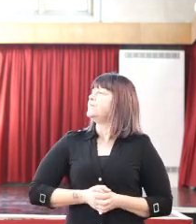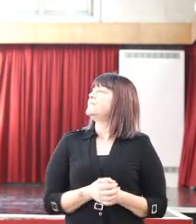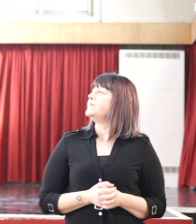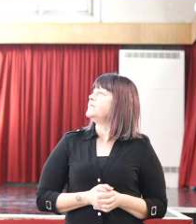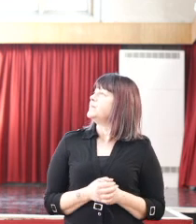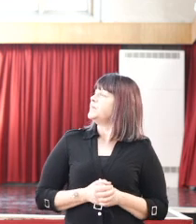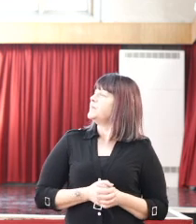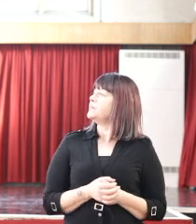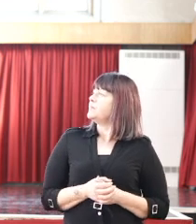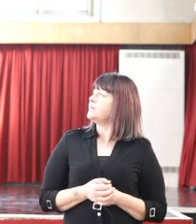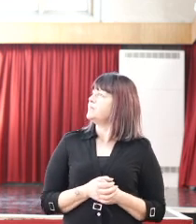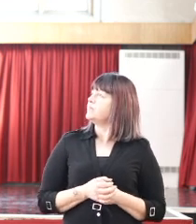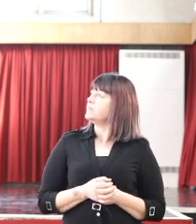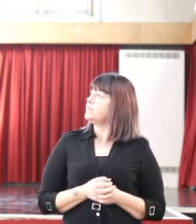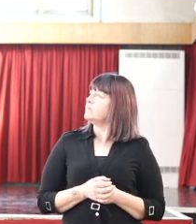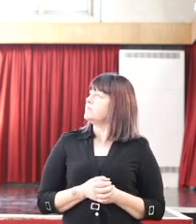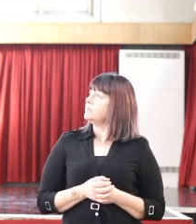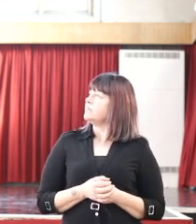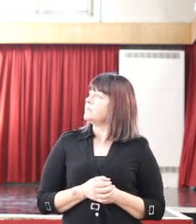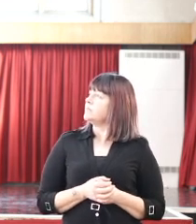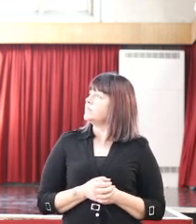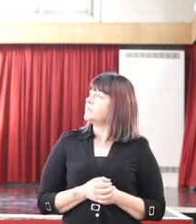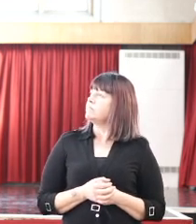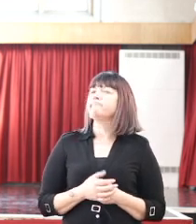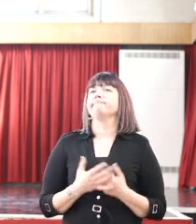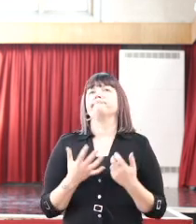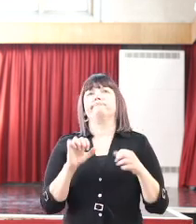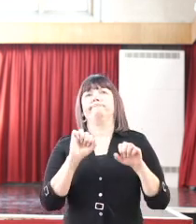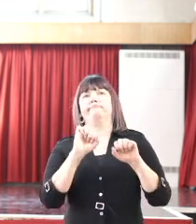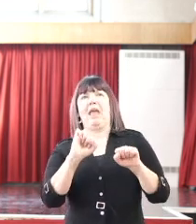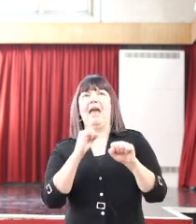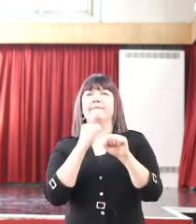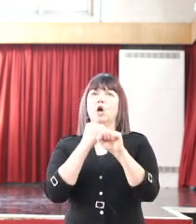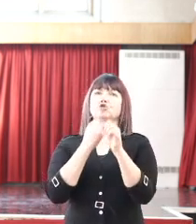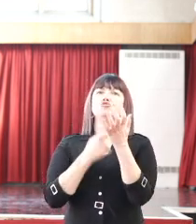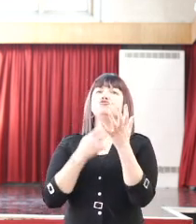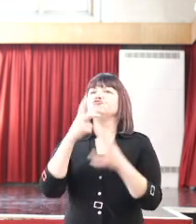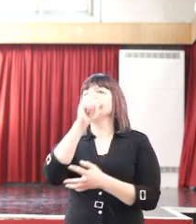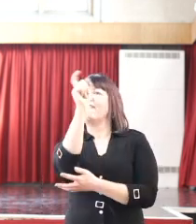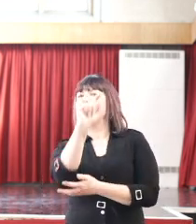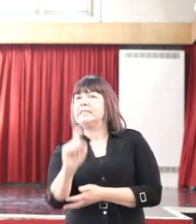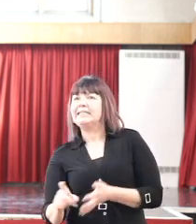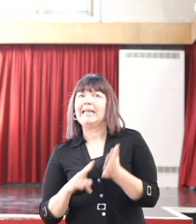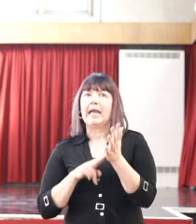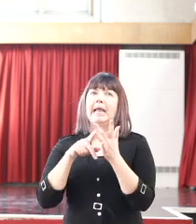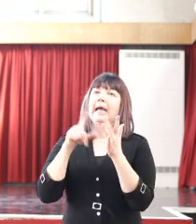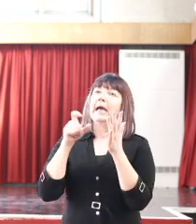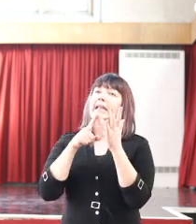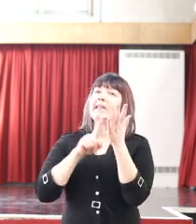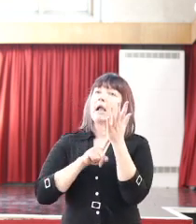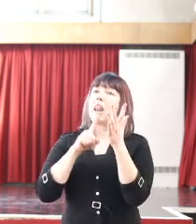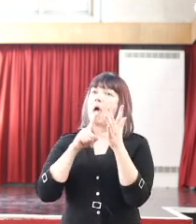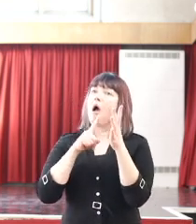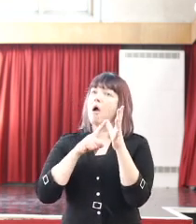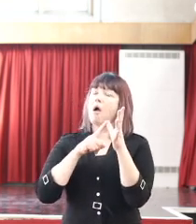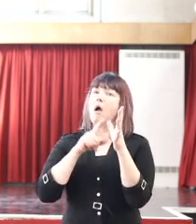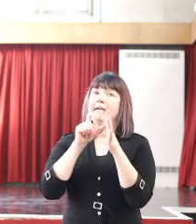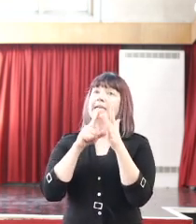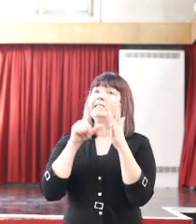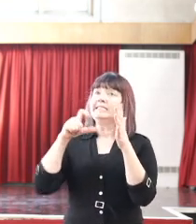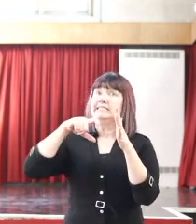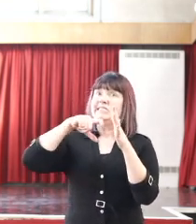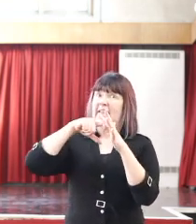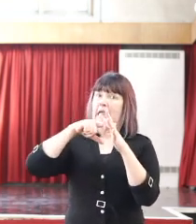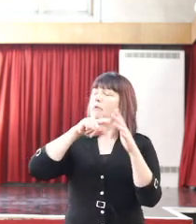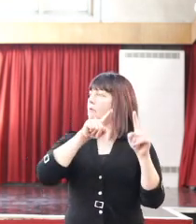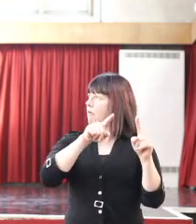identity. We've got Graffiti Nicola Dick doing the mobile light, and that was to be projected onto buildings, but it's,